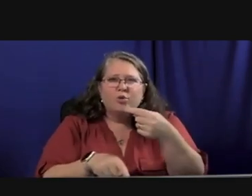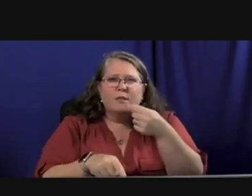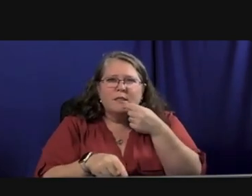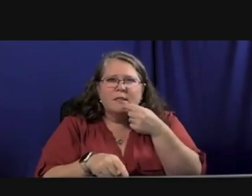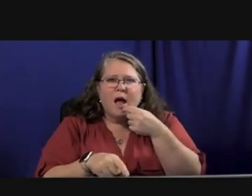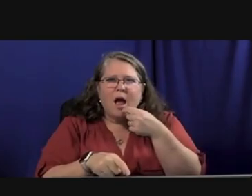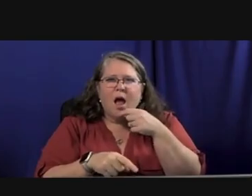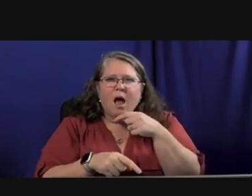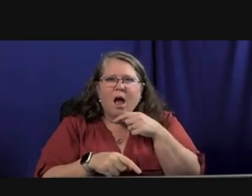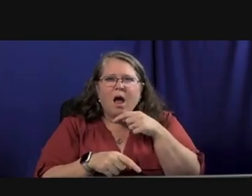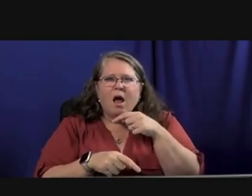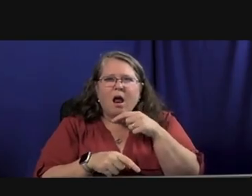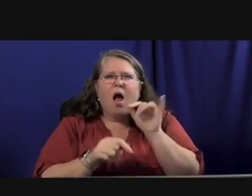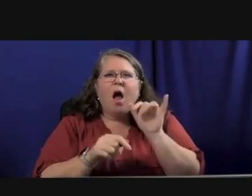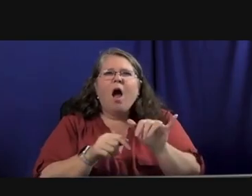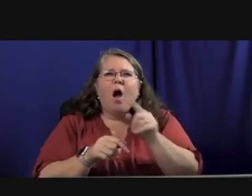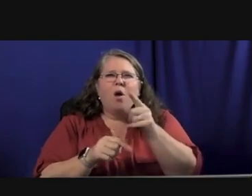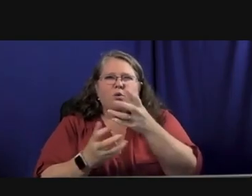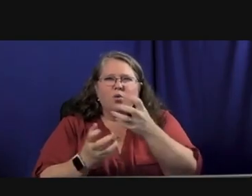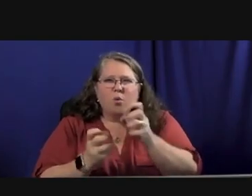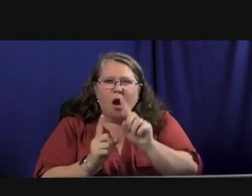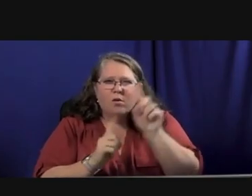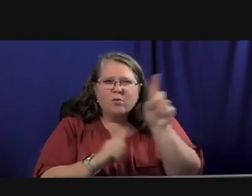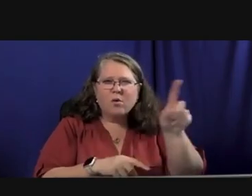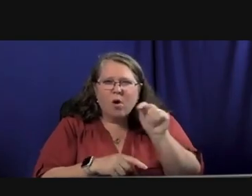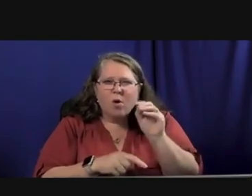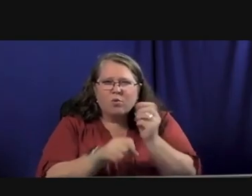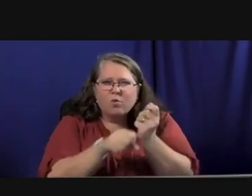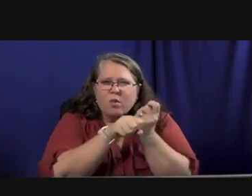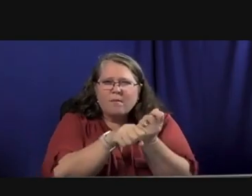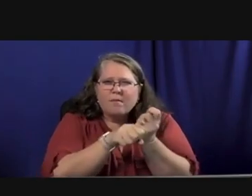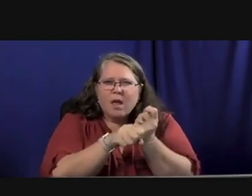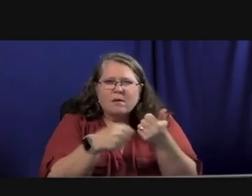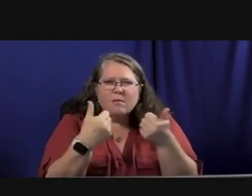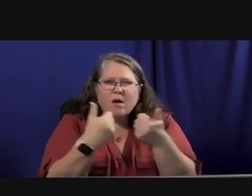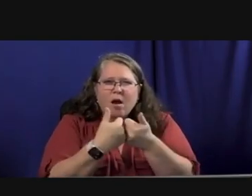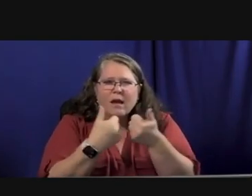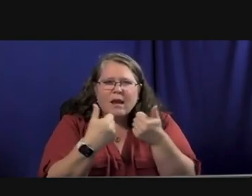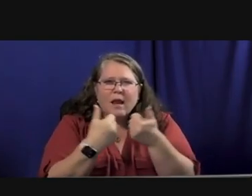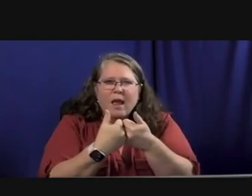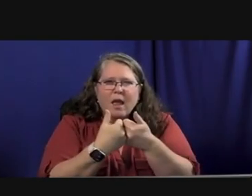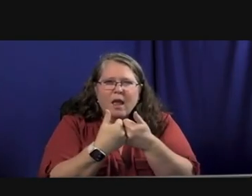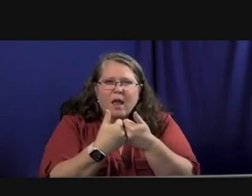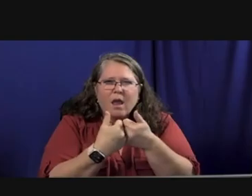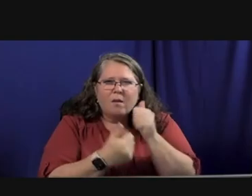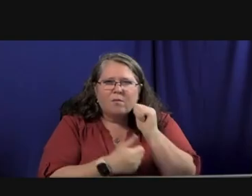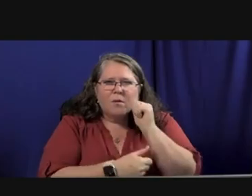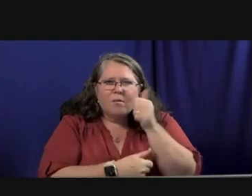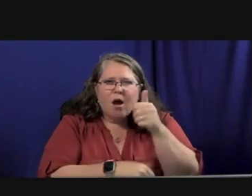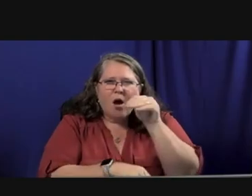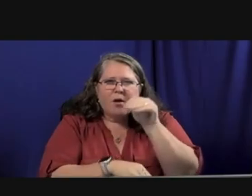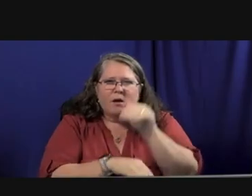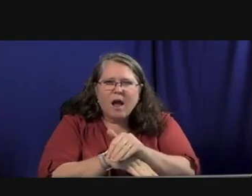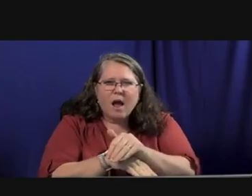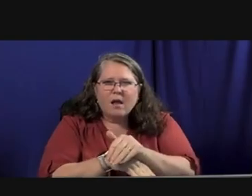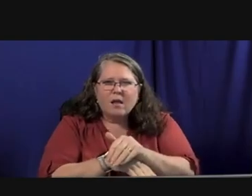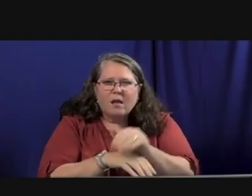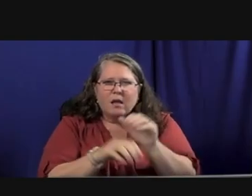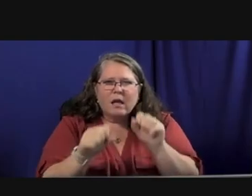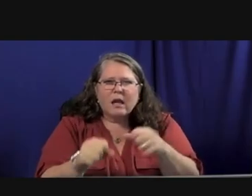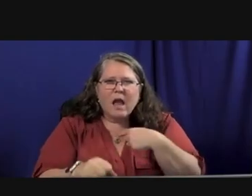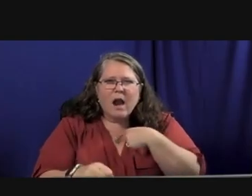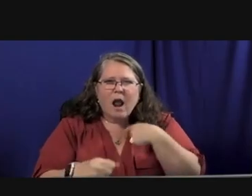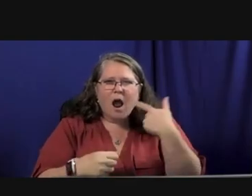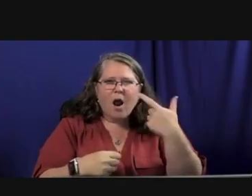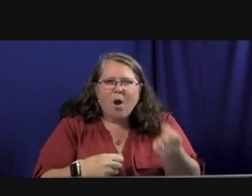do so. Like, oh, you said, oh, you want to go to the baseball game tomorrow